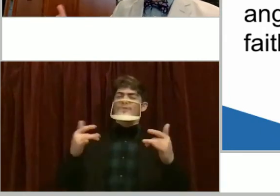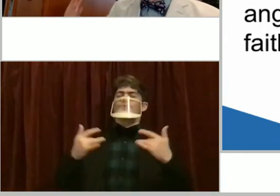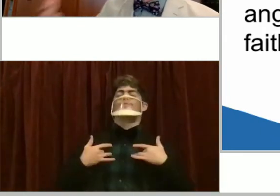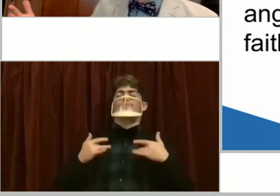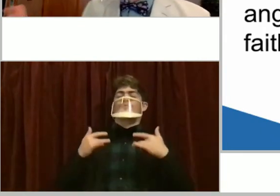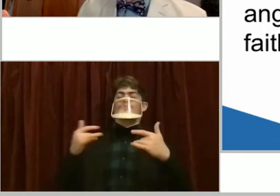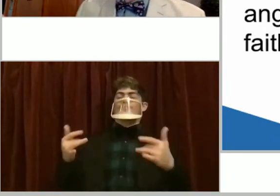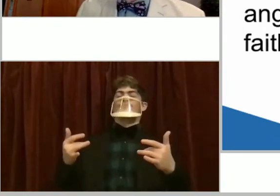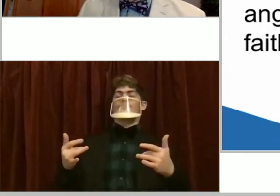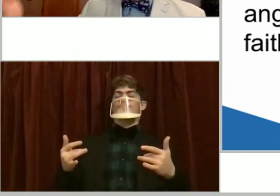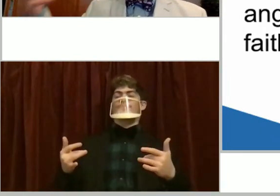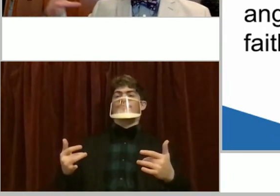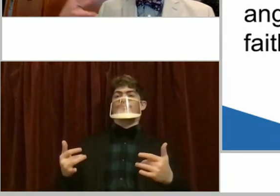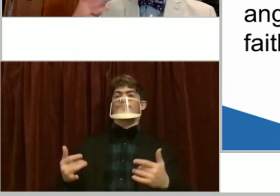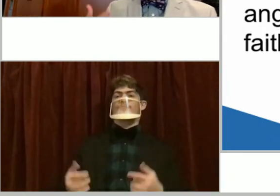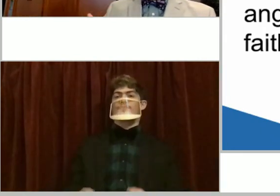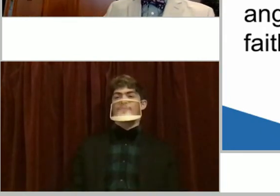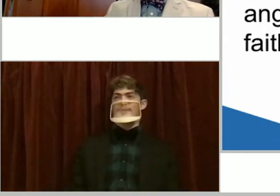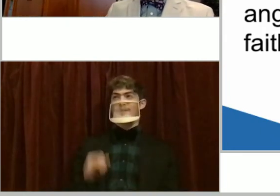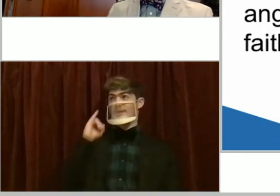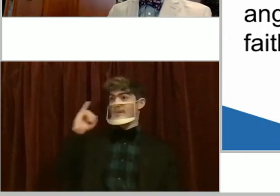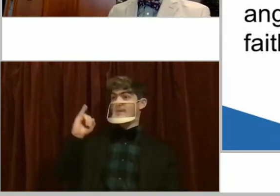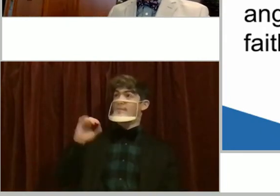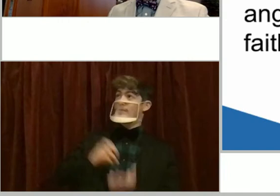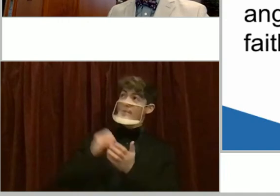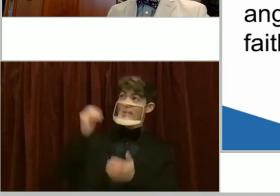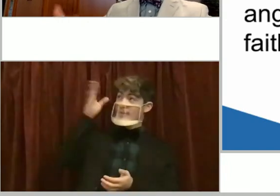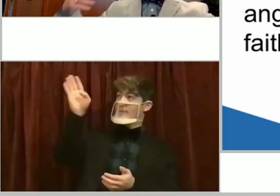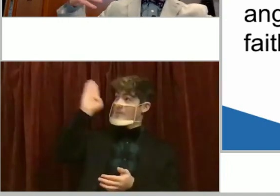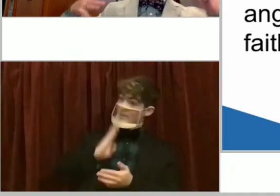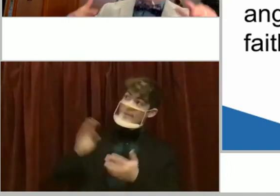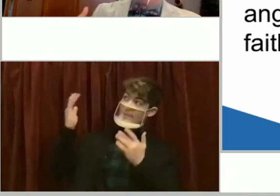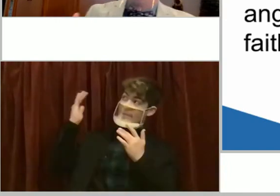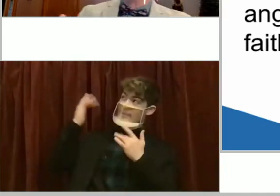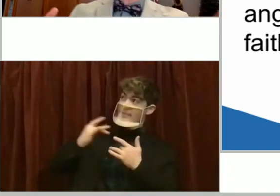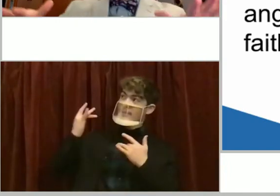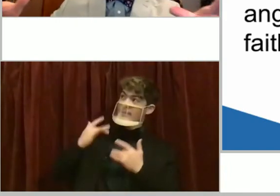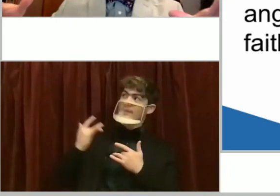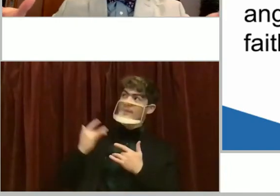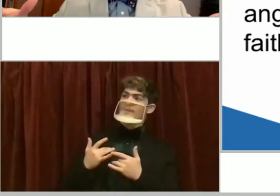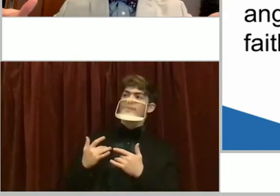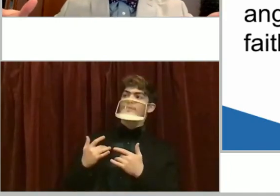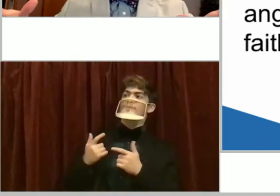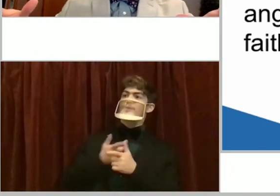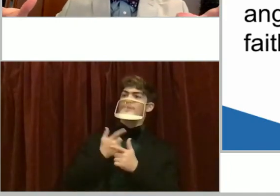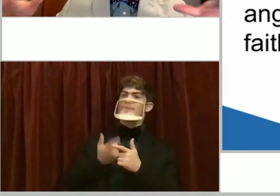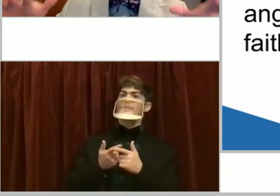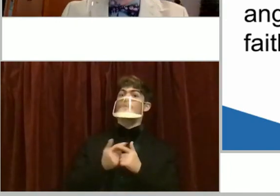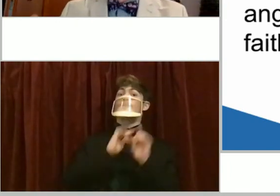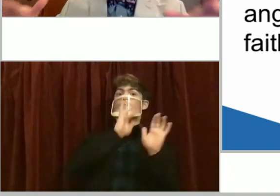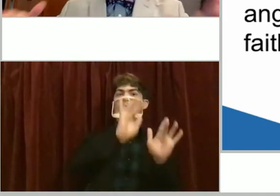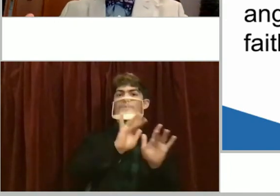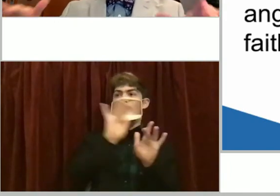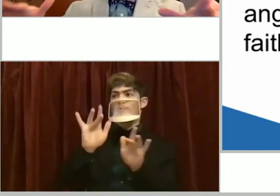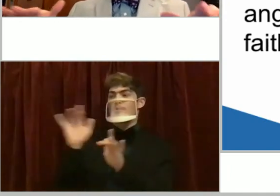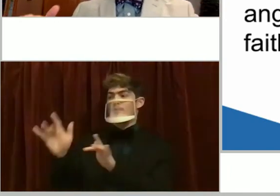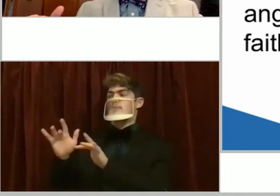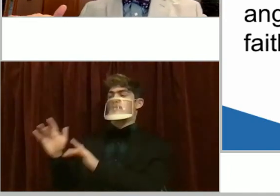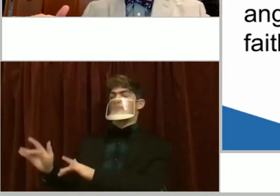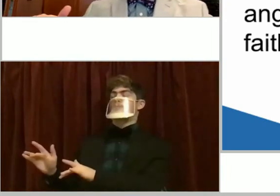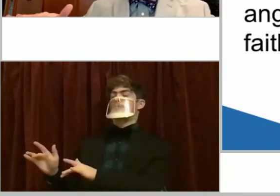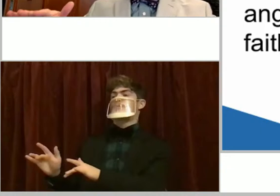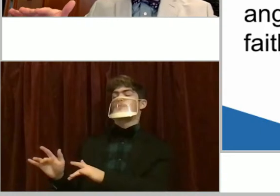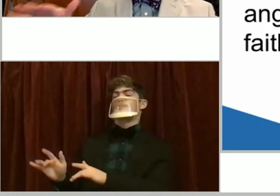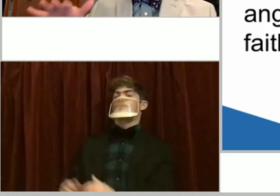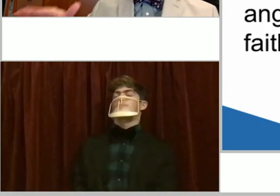when we allow that kind of compassion and comfort to flow through us. But we also need to